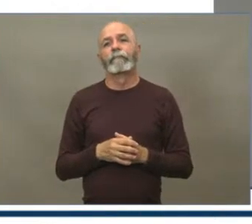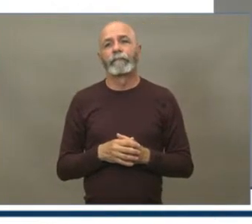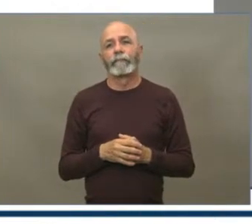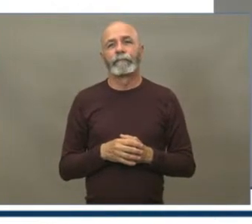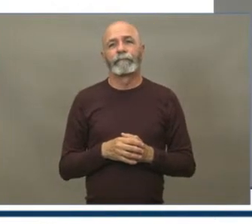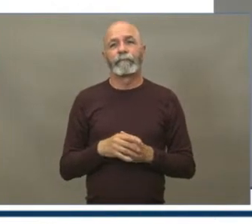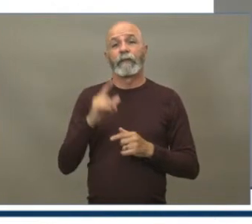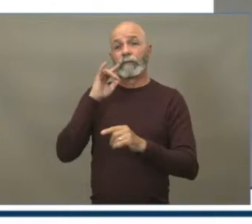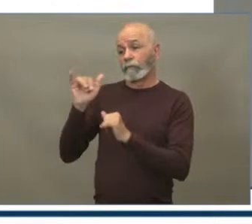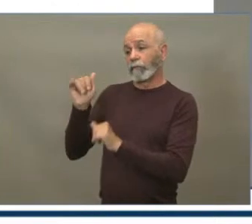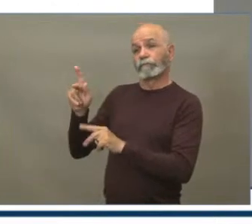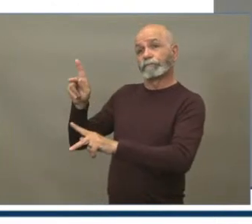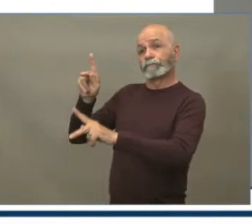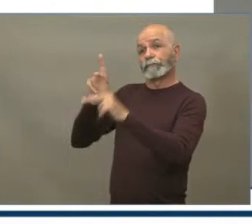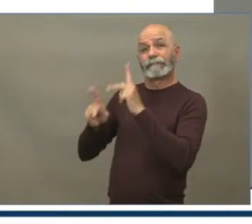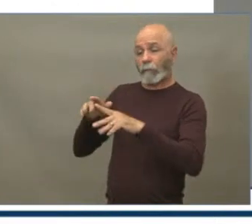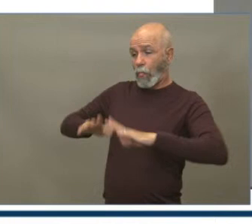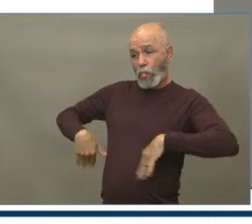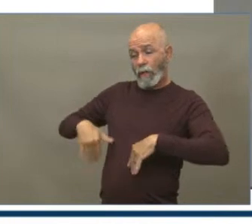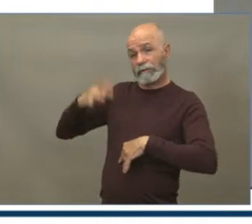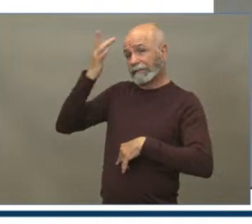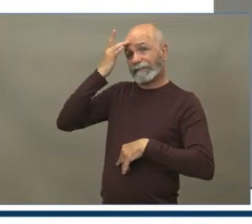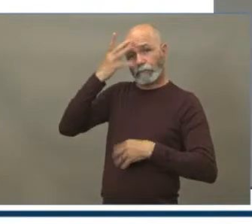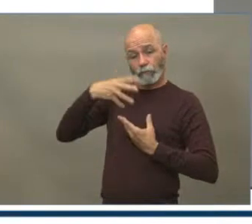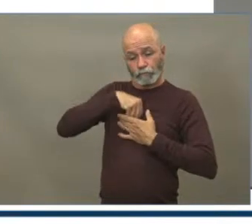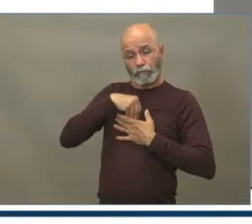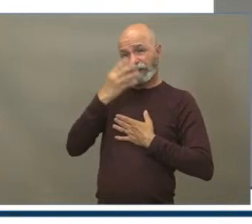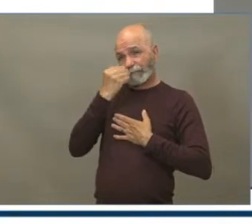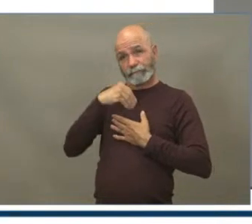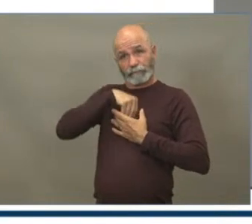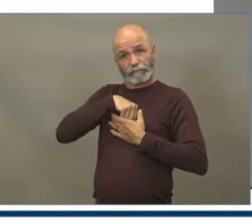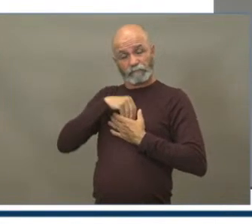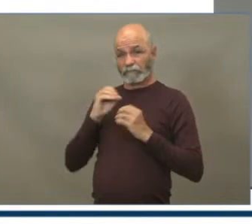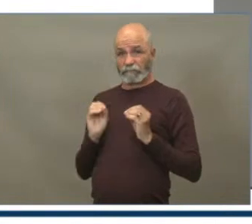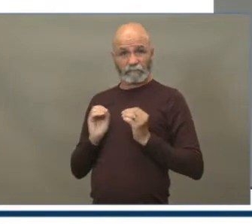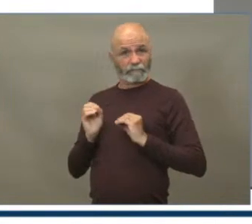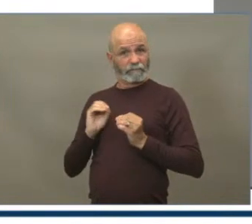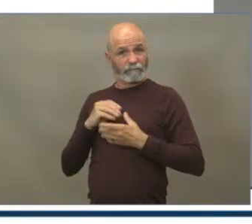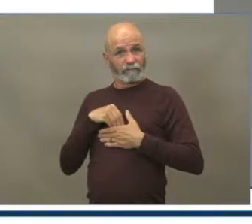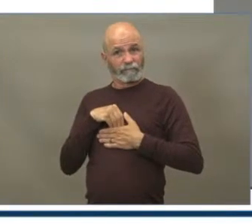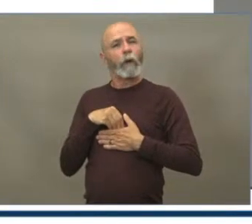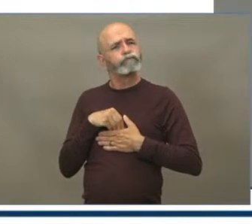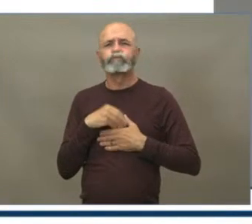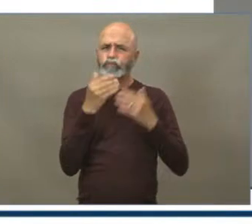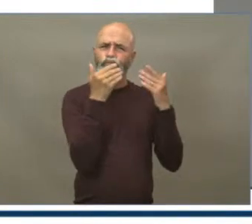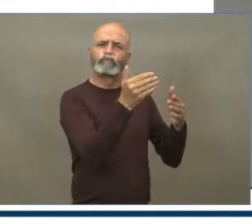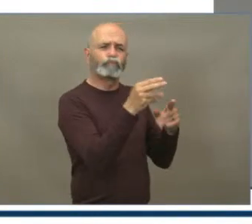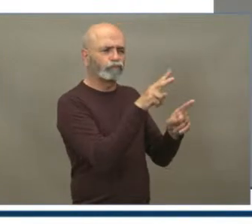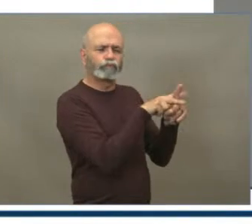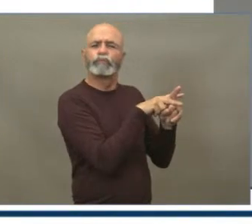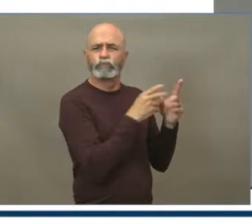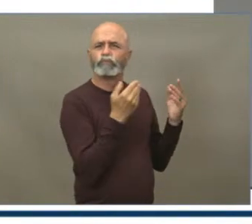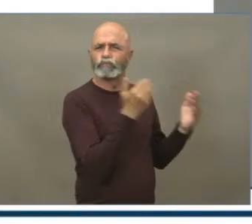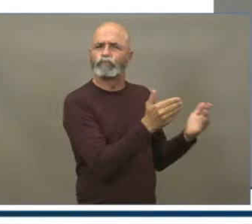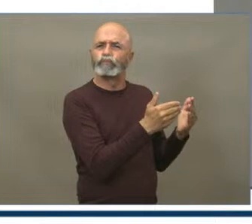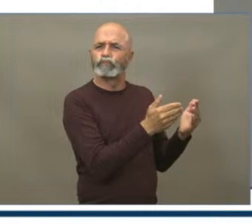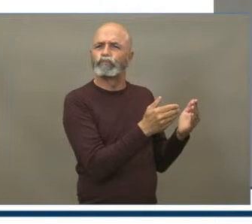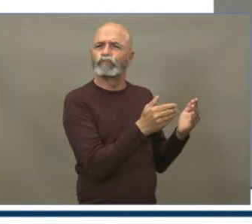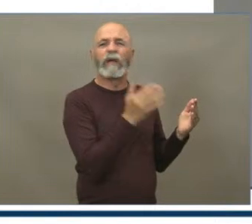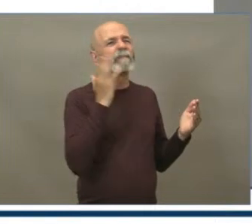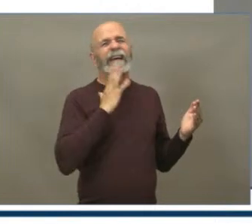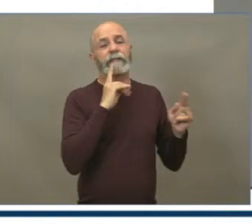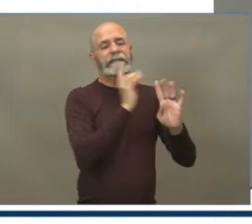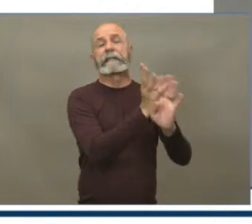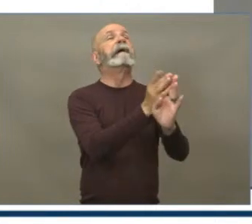asymptomatic testing through our PACs with PCR. So for asymptomatic testing, you can once again make a choice between